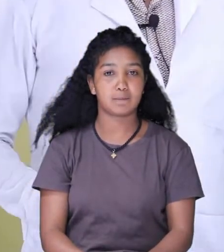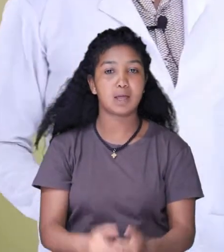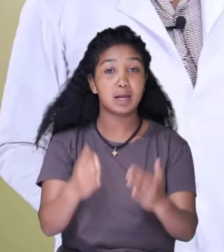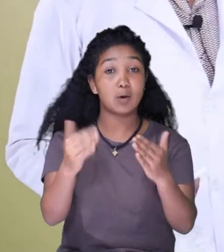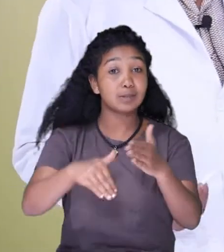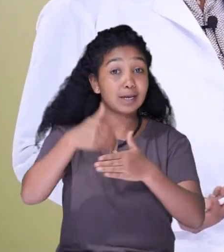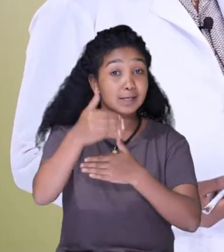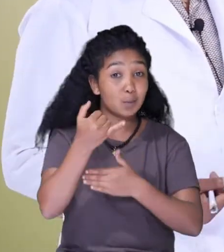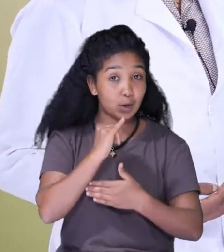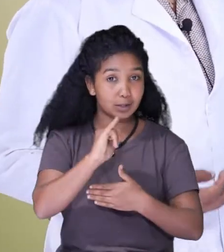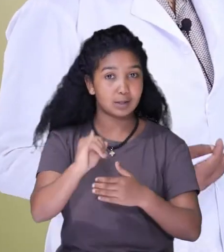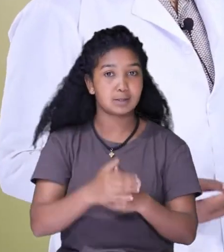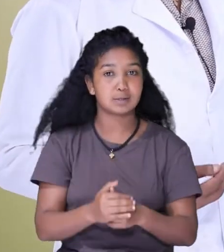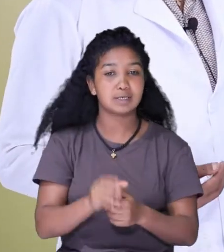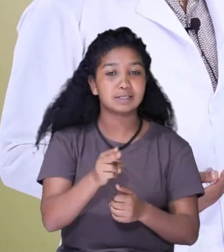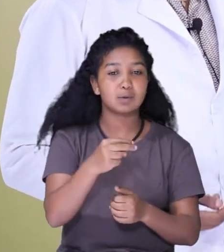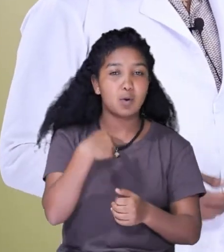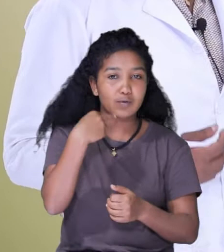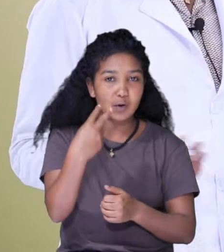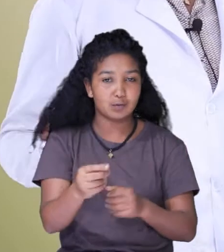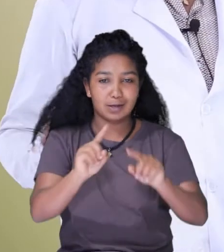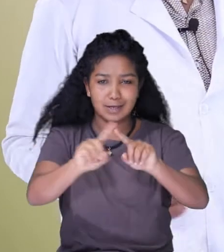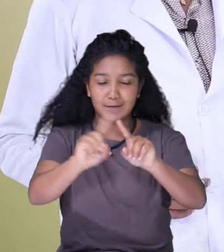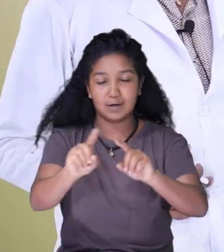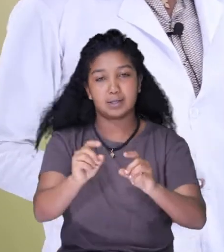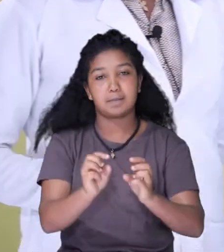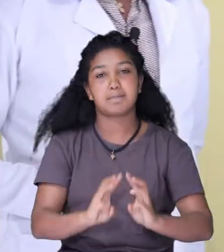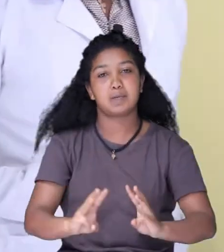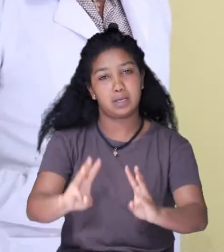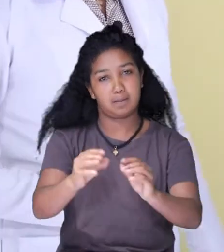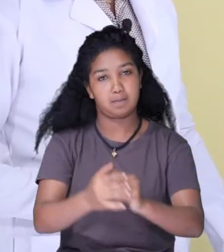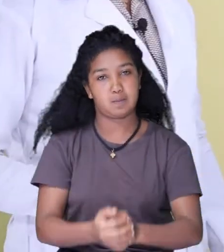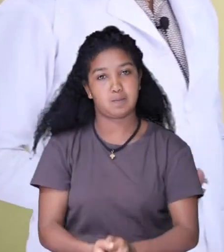Now the next point is speed of sound in different media.